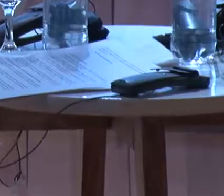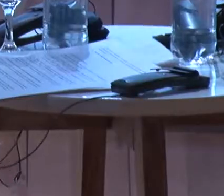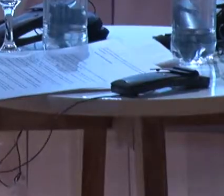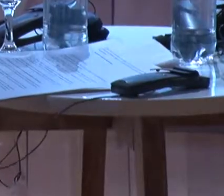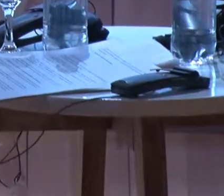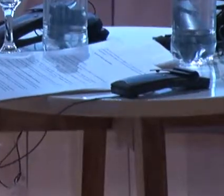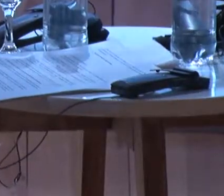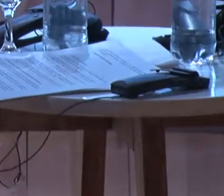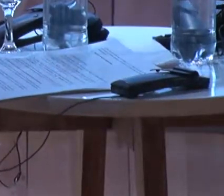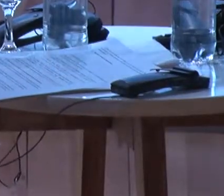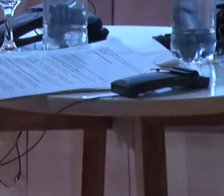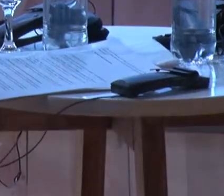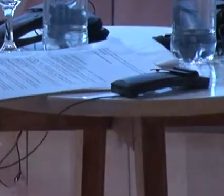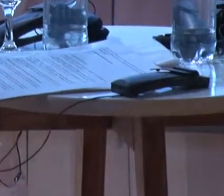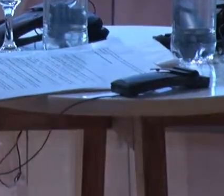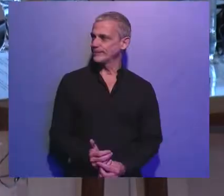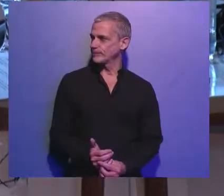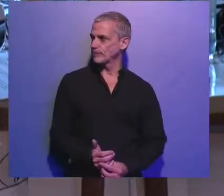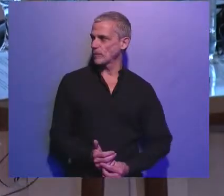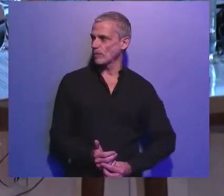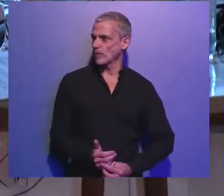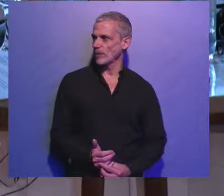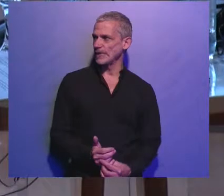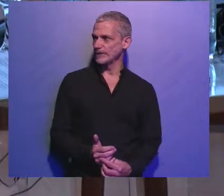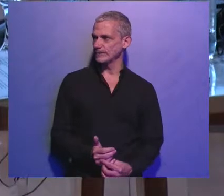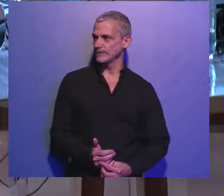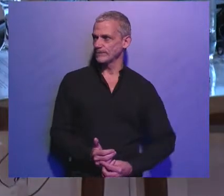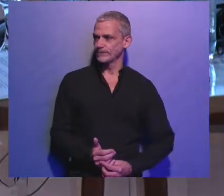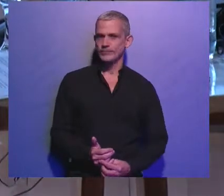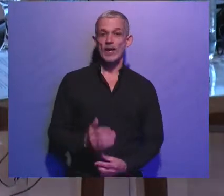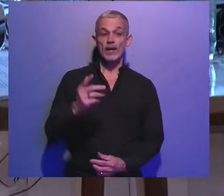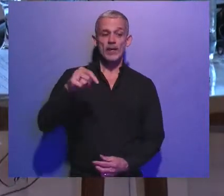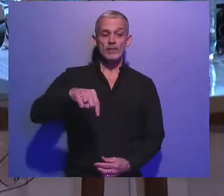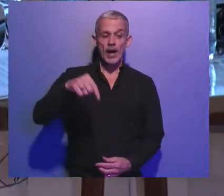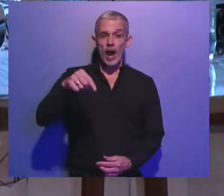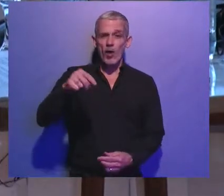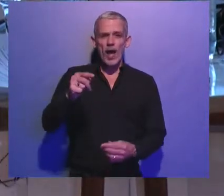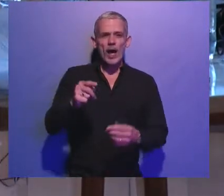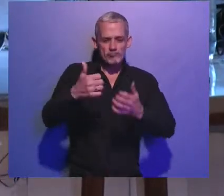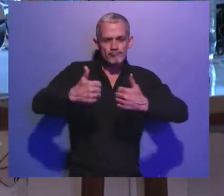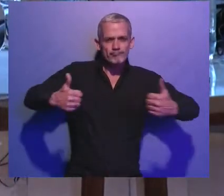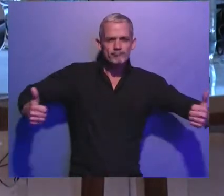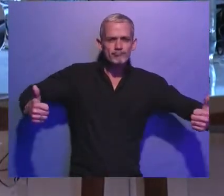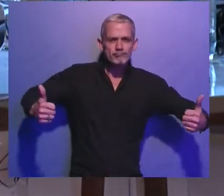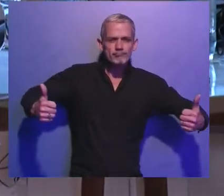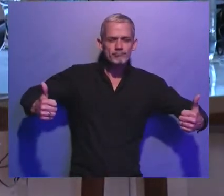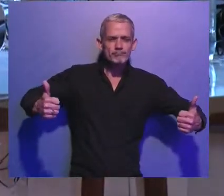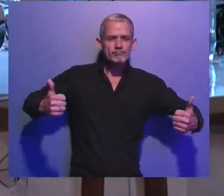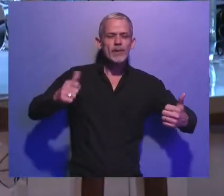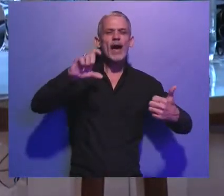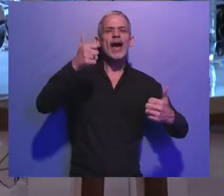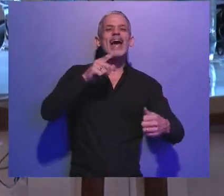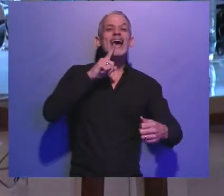Lacrosse, to serve as moderator for this prestigious panel. In this panel, we